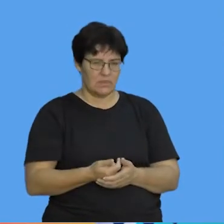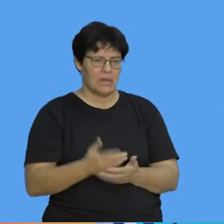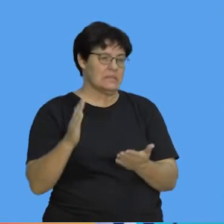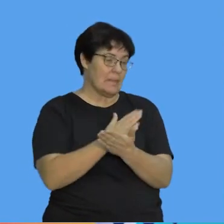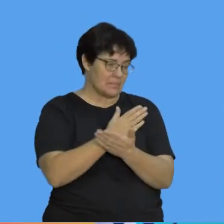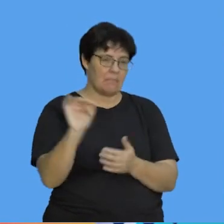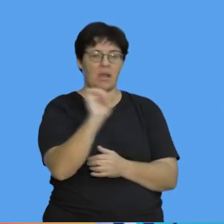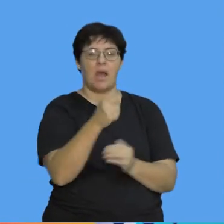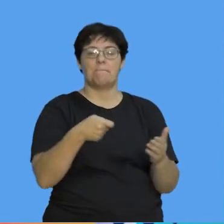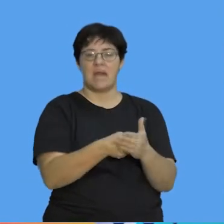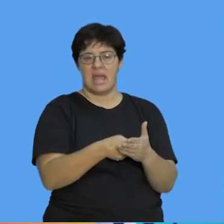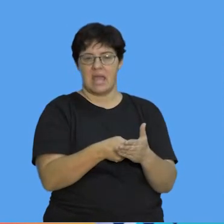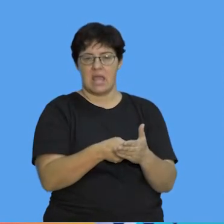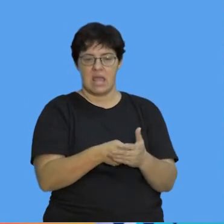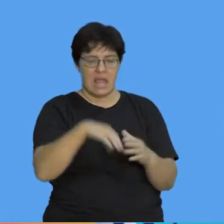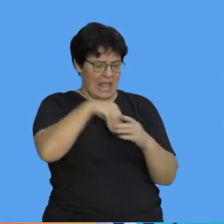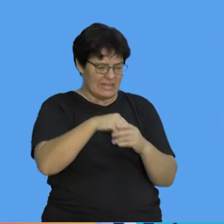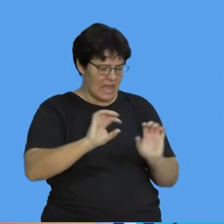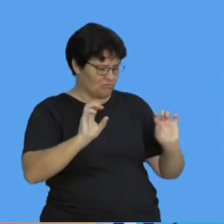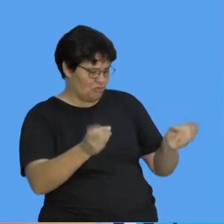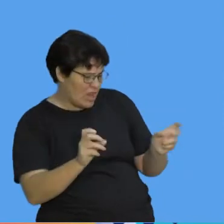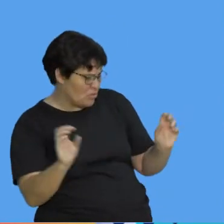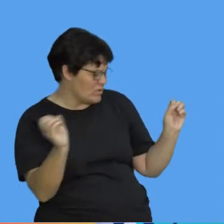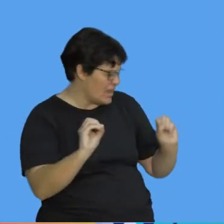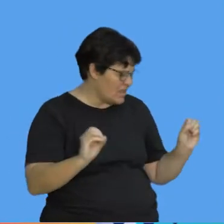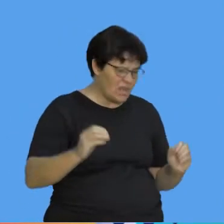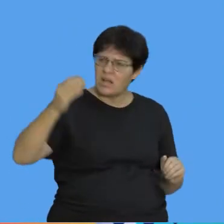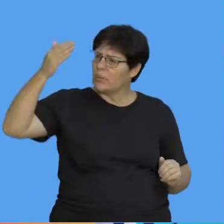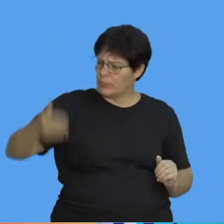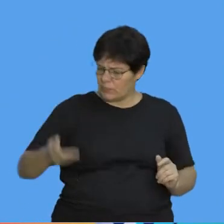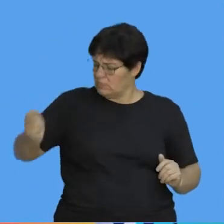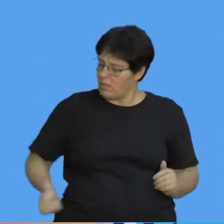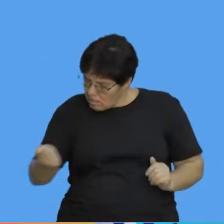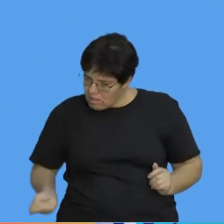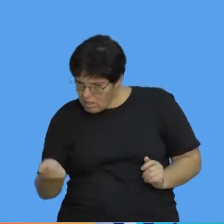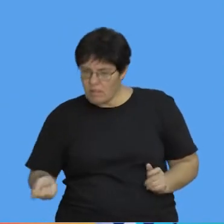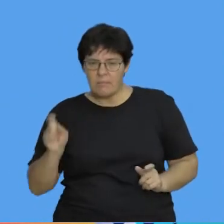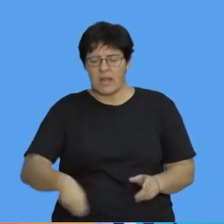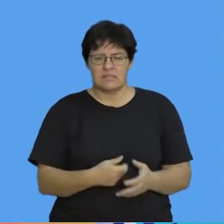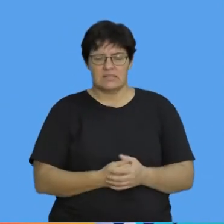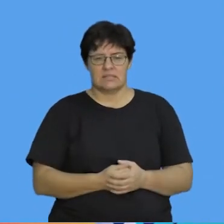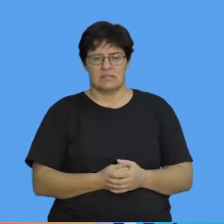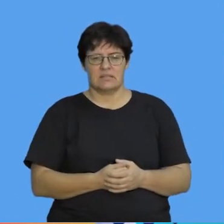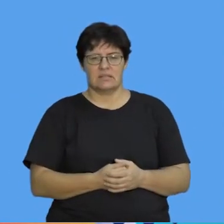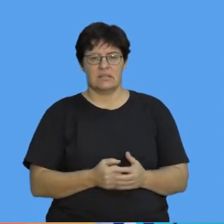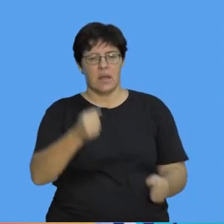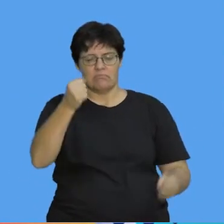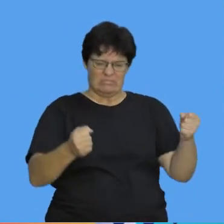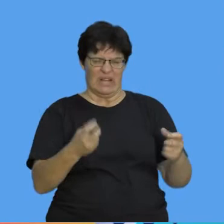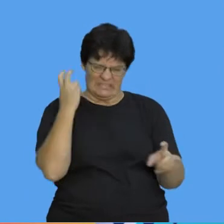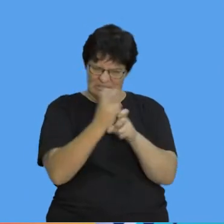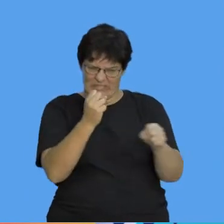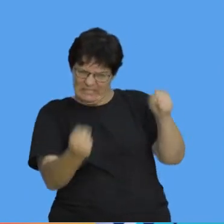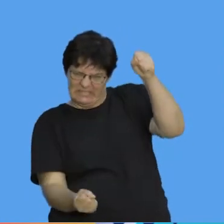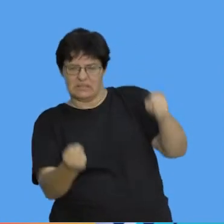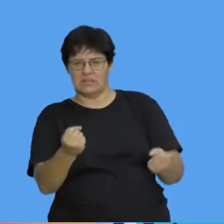buy a car, all right? Sometimes you can buy a car and it's got nothing in it, all right? No electric windows, all right?